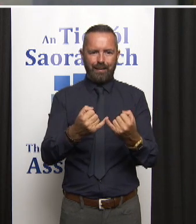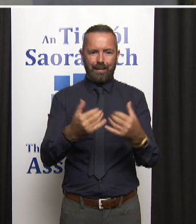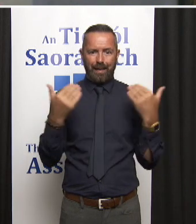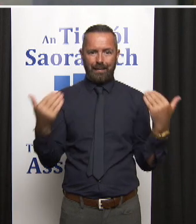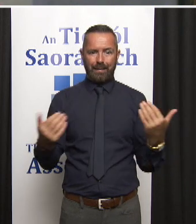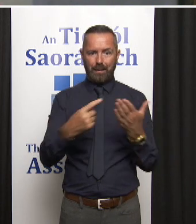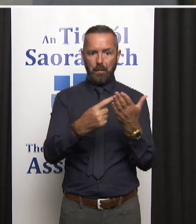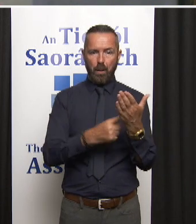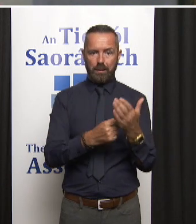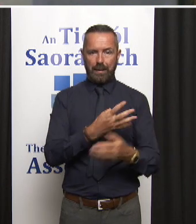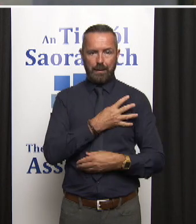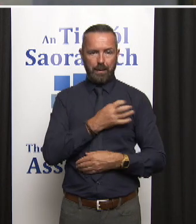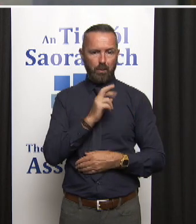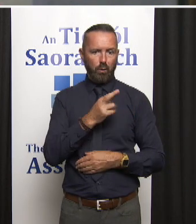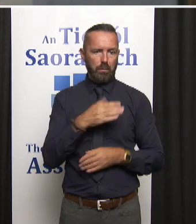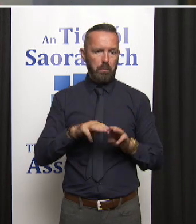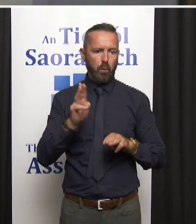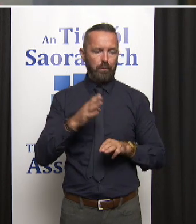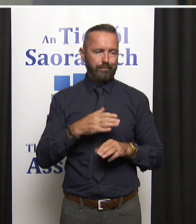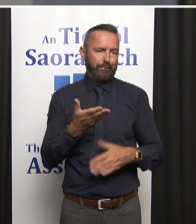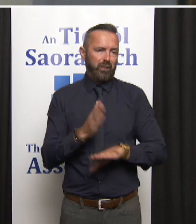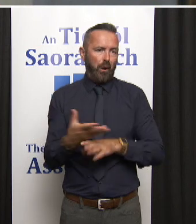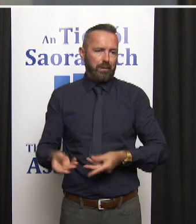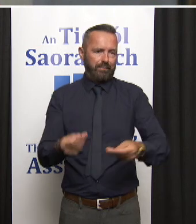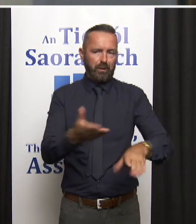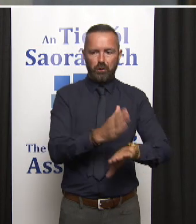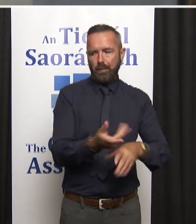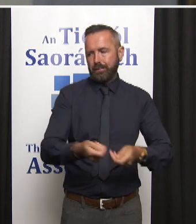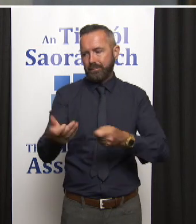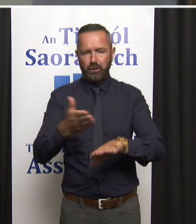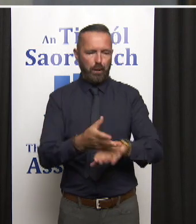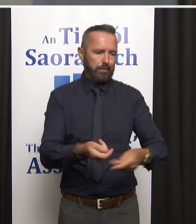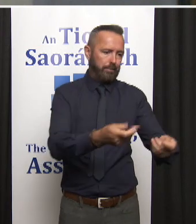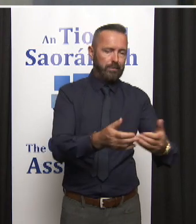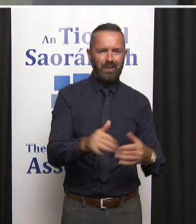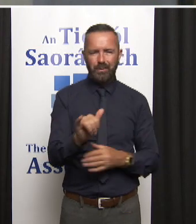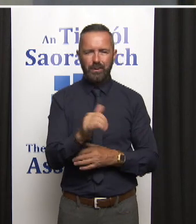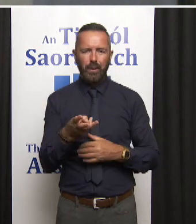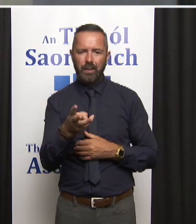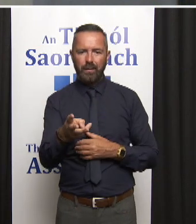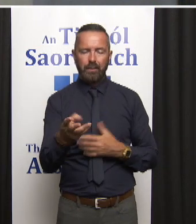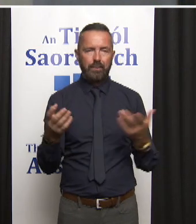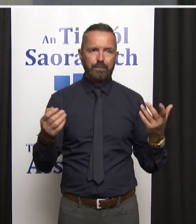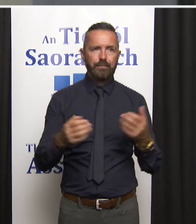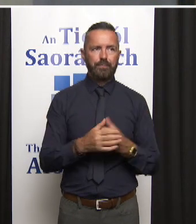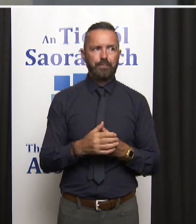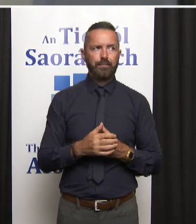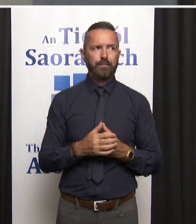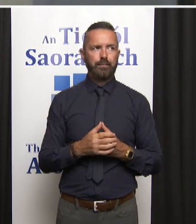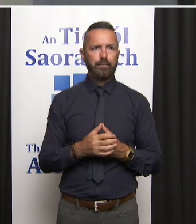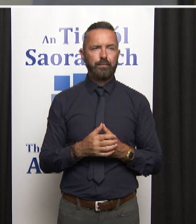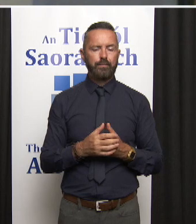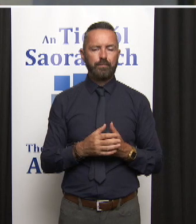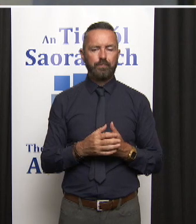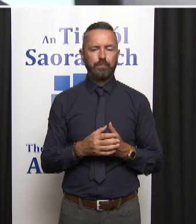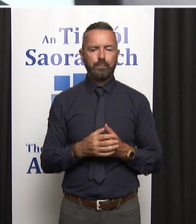or much more ad hoc and reactive to given circumstances that the directly elected mayor